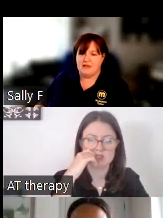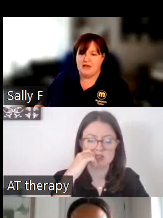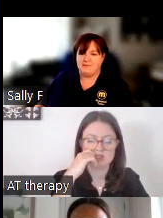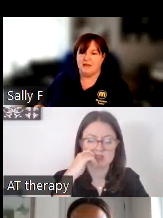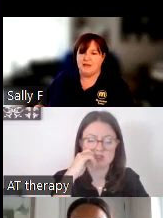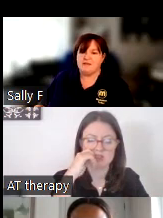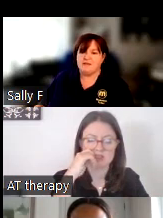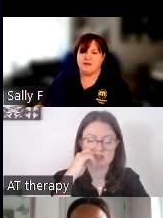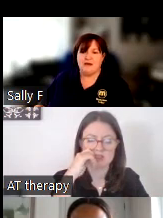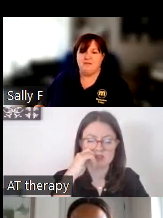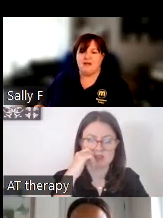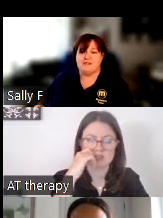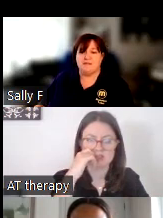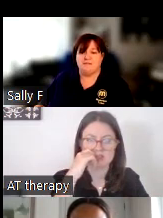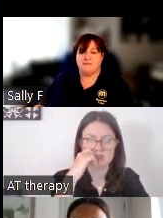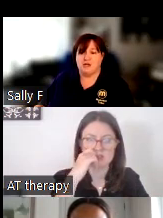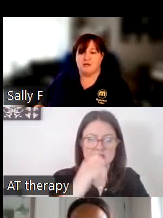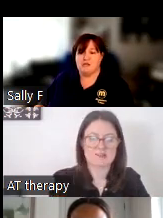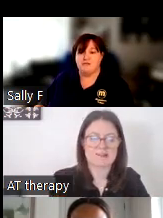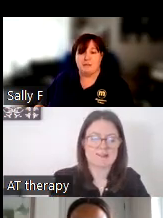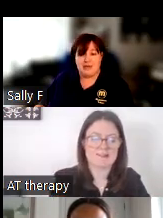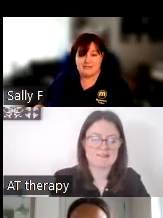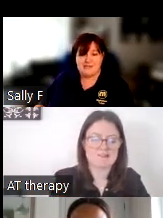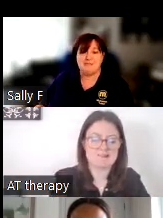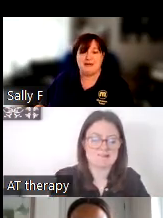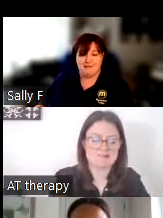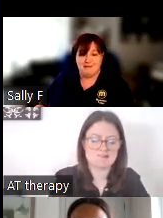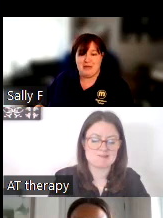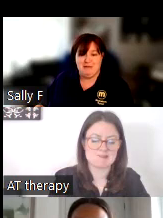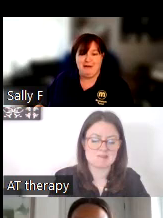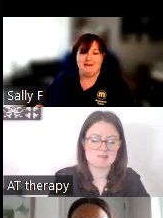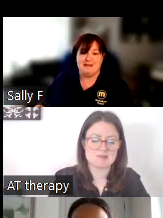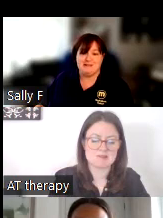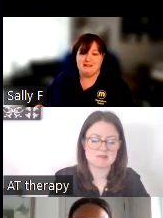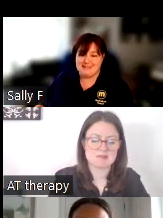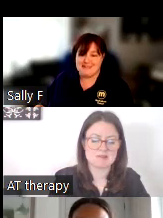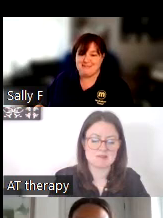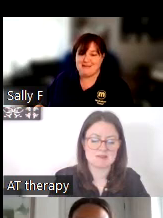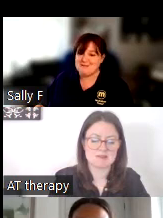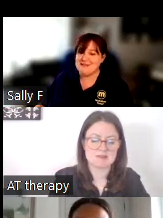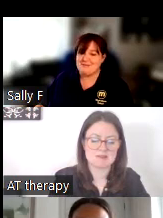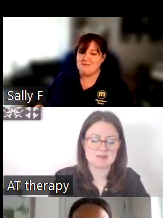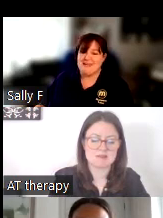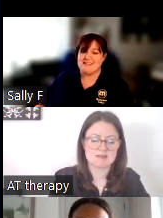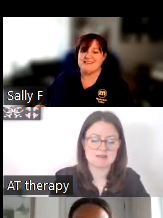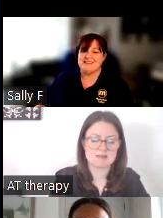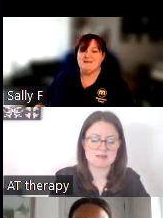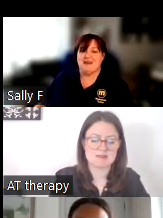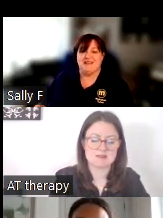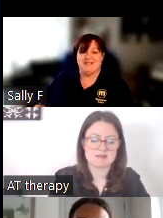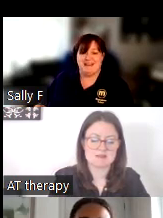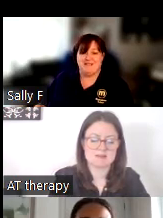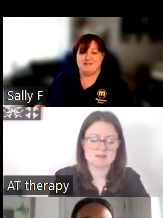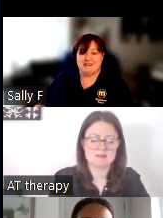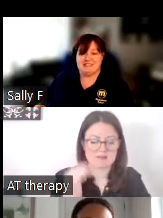that are there. So you may find that some songs are repeated by different people and they've been translated by some in different ways,